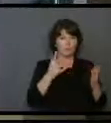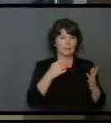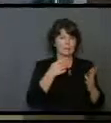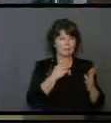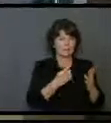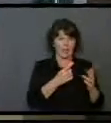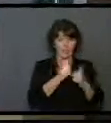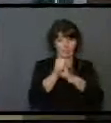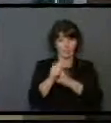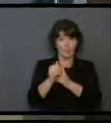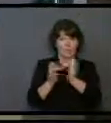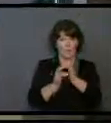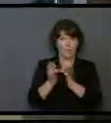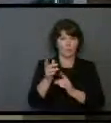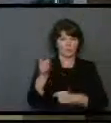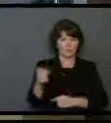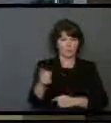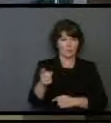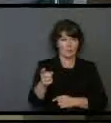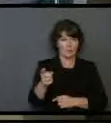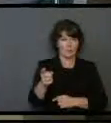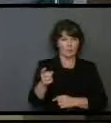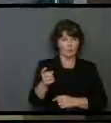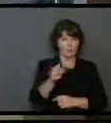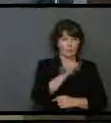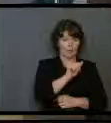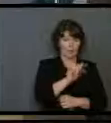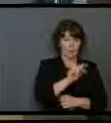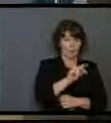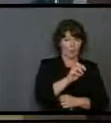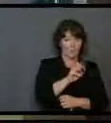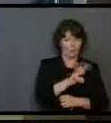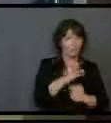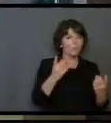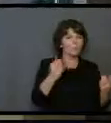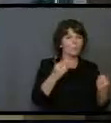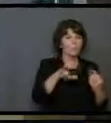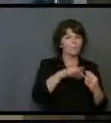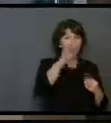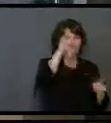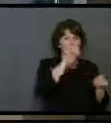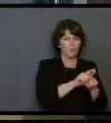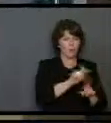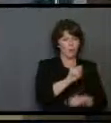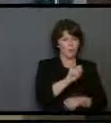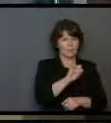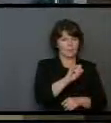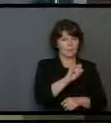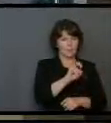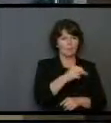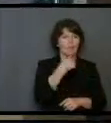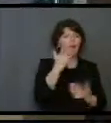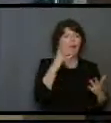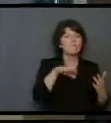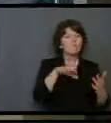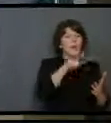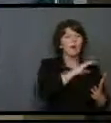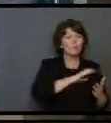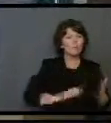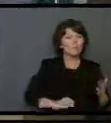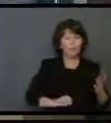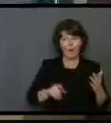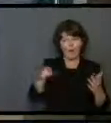and who had followed Jesus. The first thing Andrew did was to find his brother Simon and tell him, We have found the Messiah,